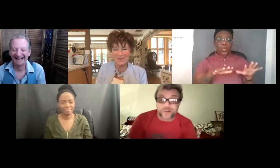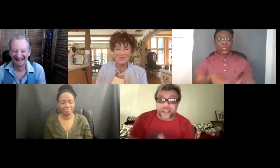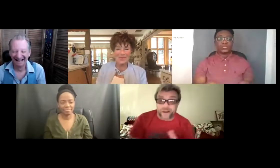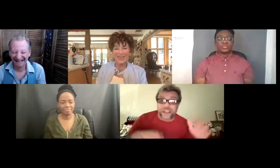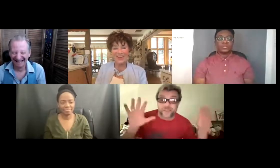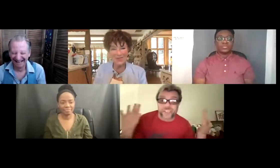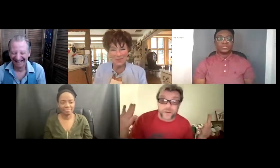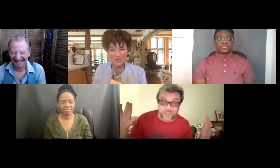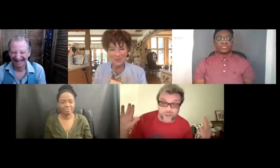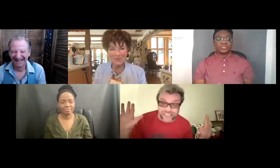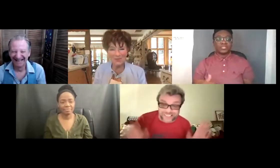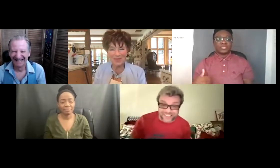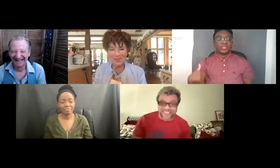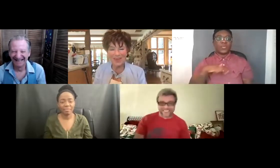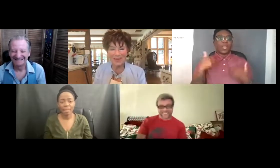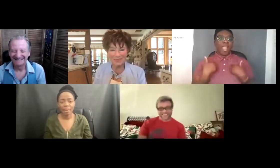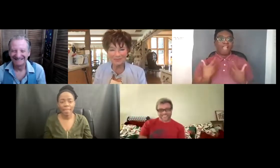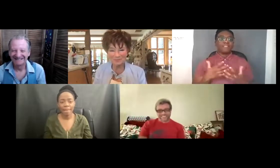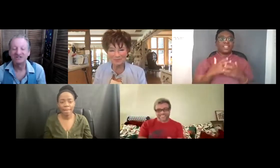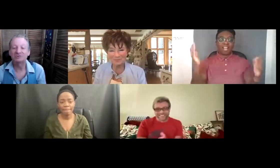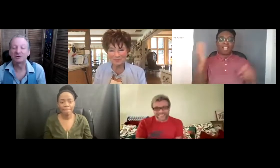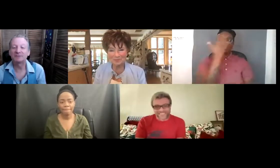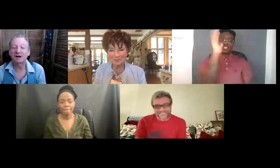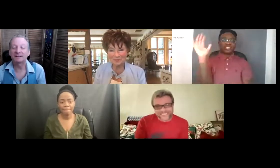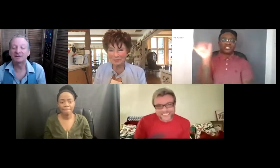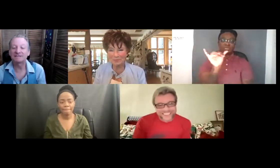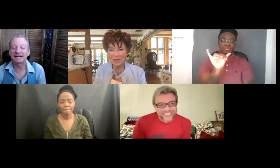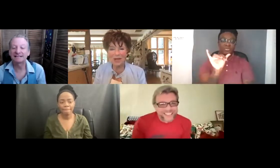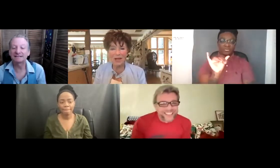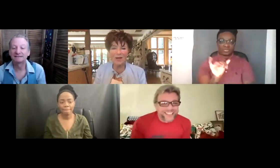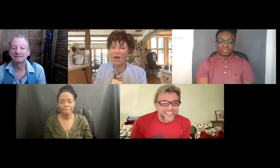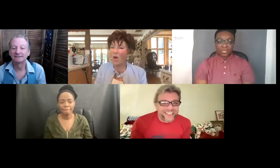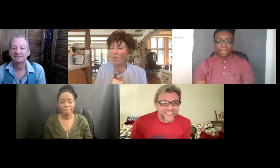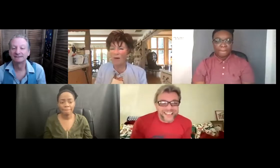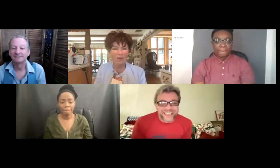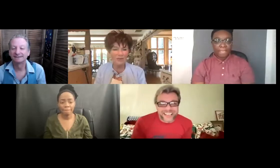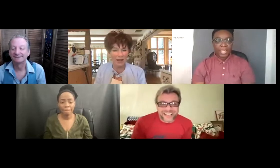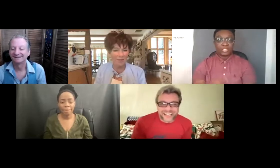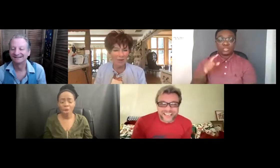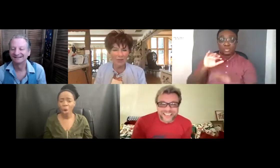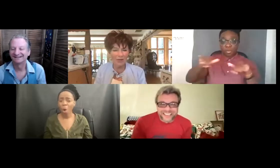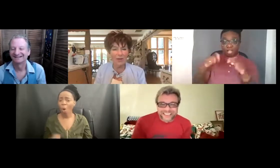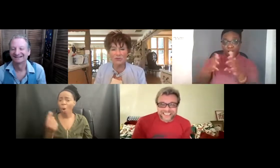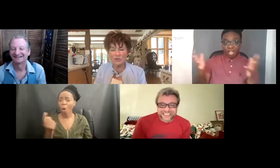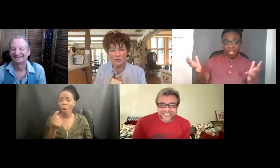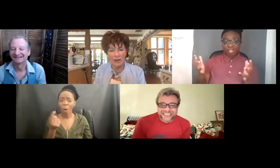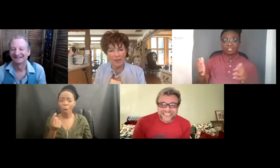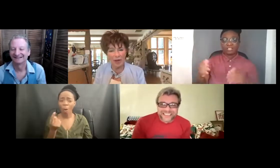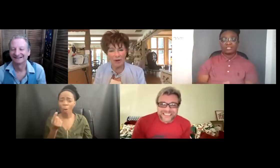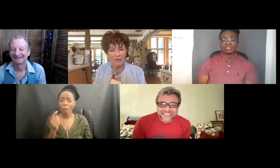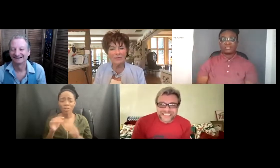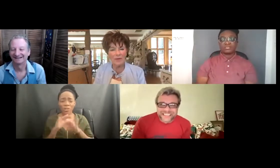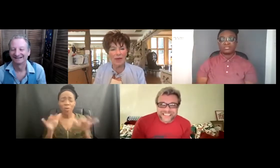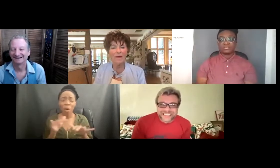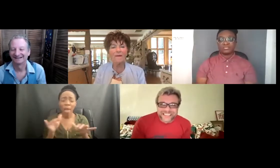Snow and lakes. That's what we have the snow and trees. Yeah. Did you swim a lot in those lakes? Oh, all the time. Junior